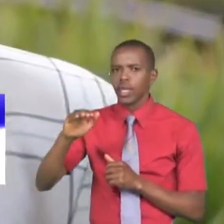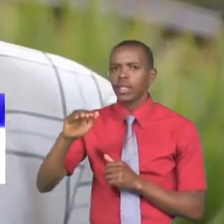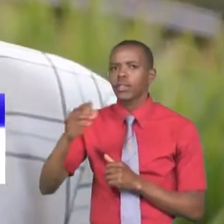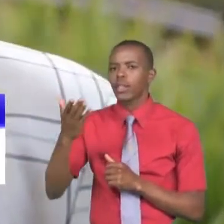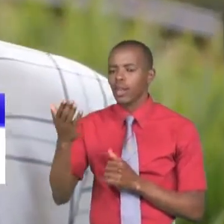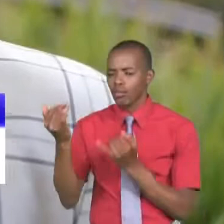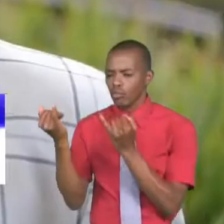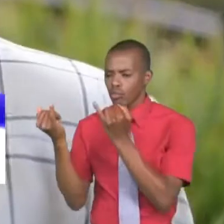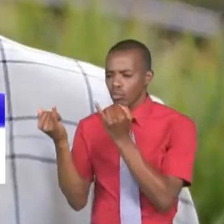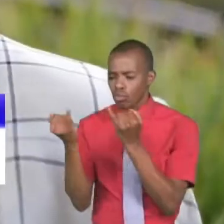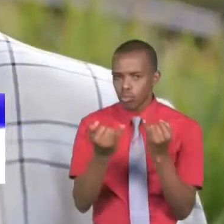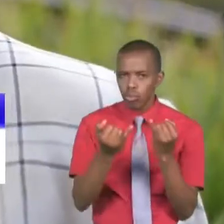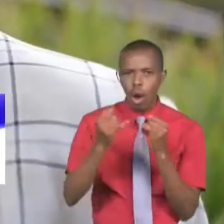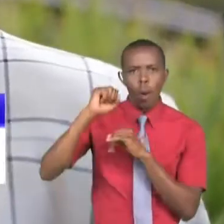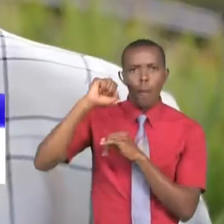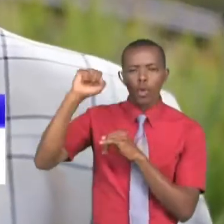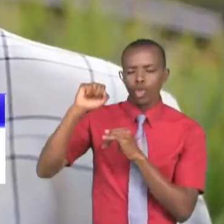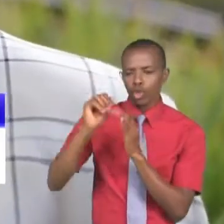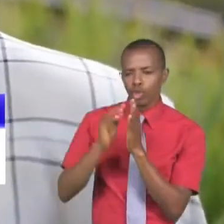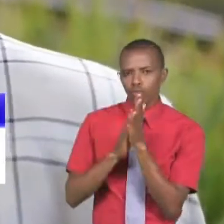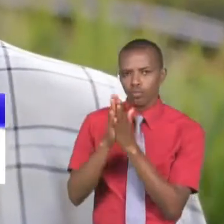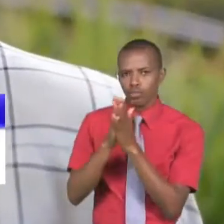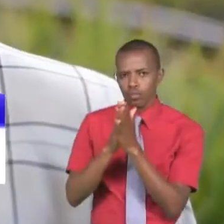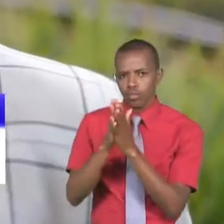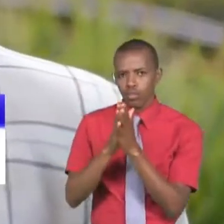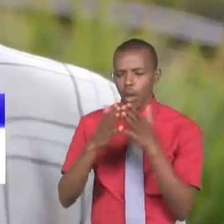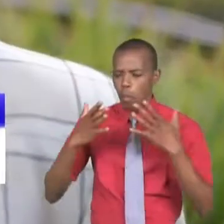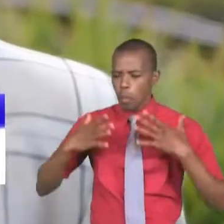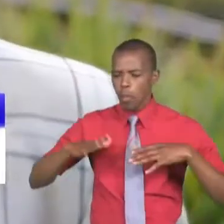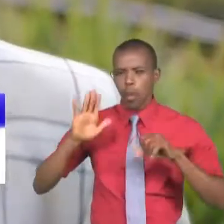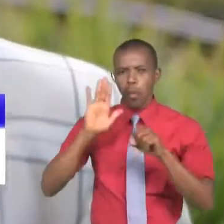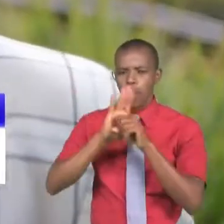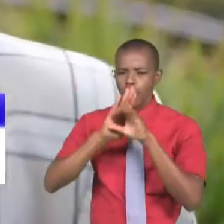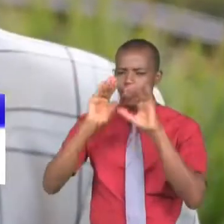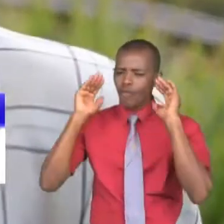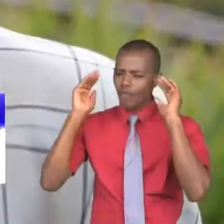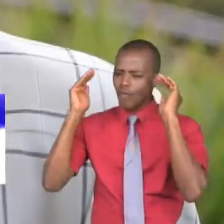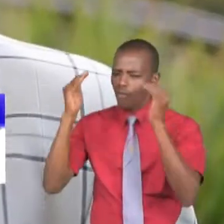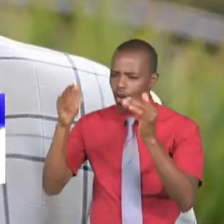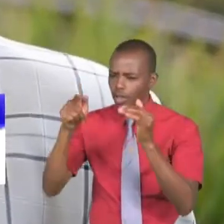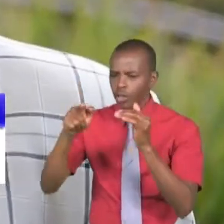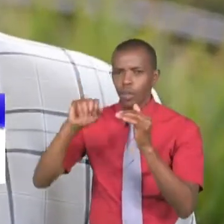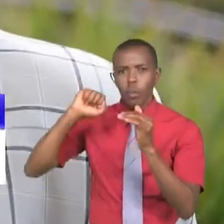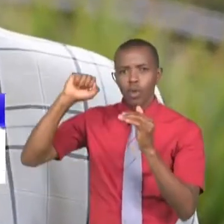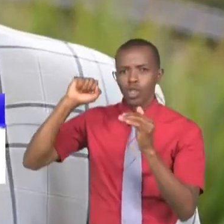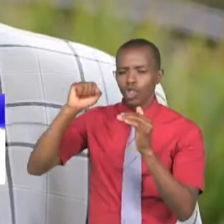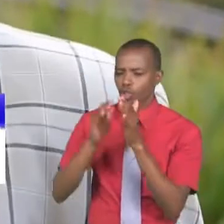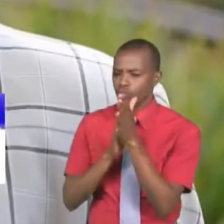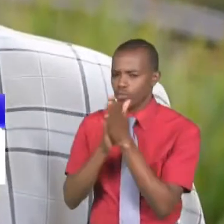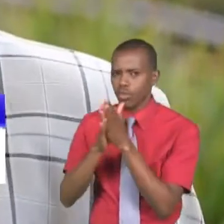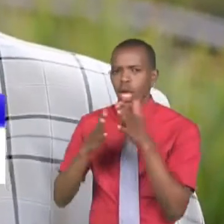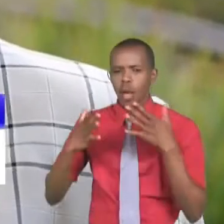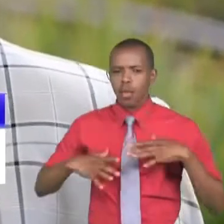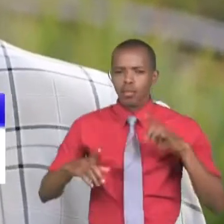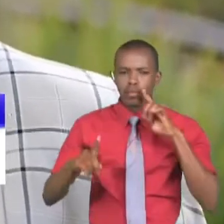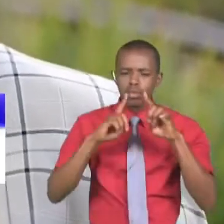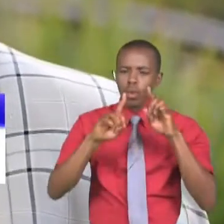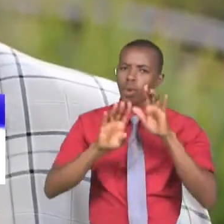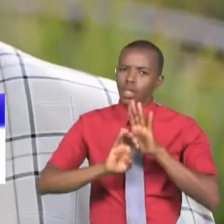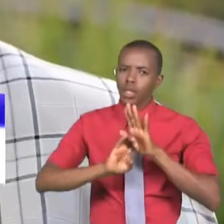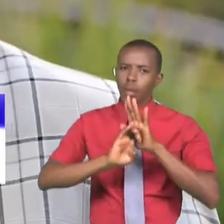what you call political interests, of which now many people are focusing on. So you get people who talk about, for